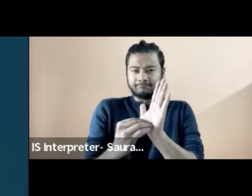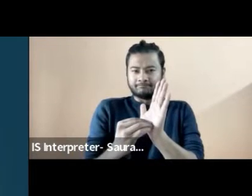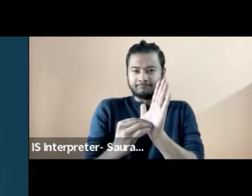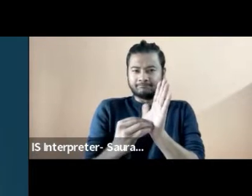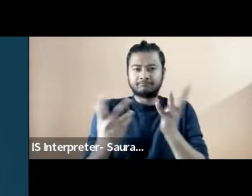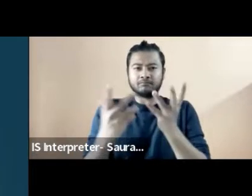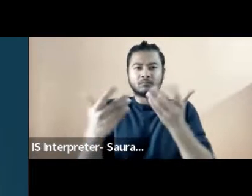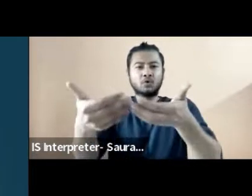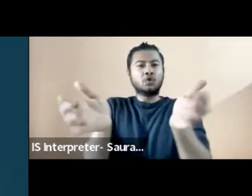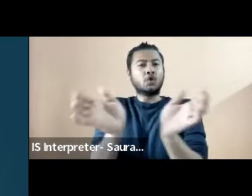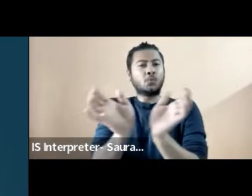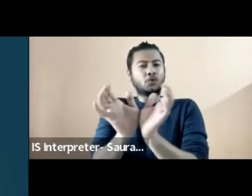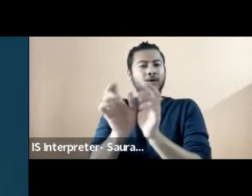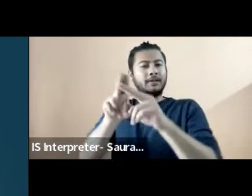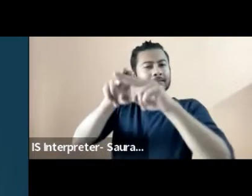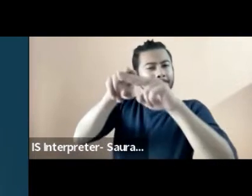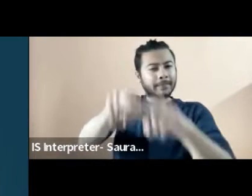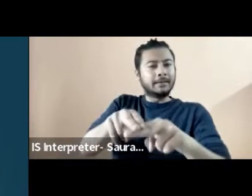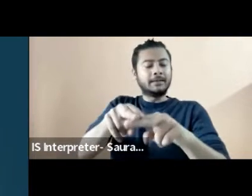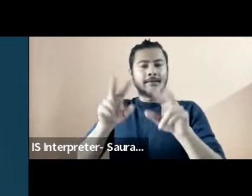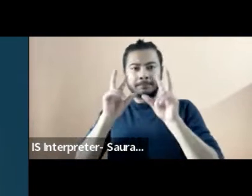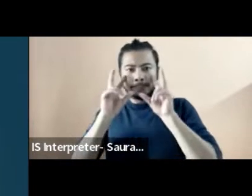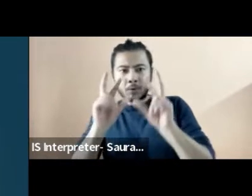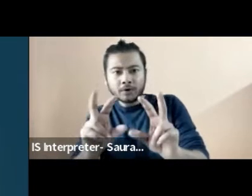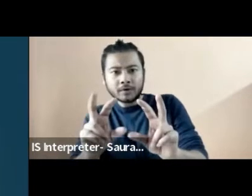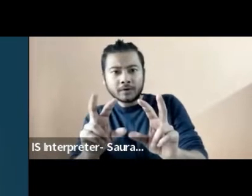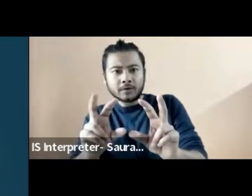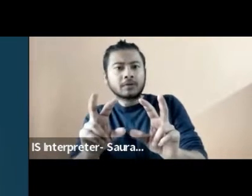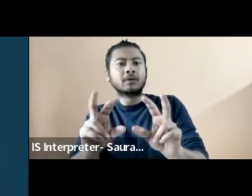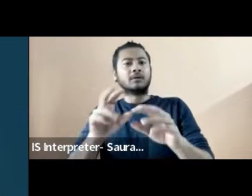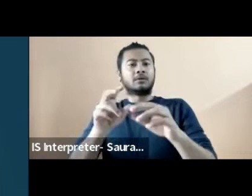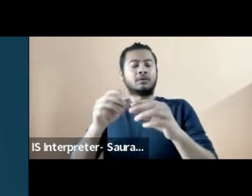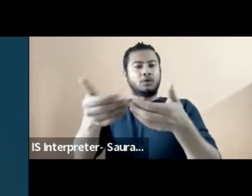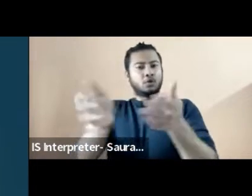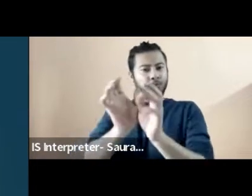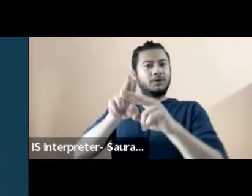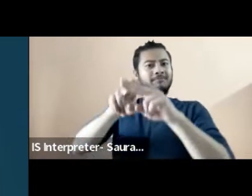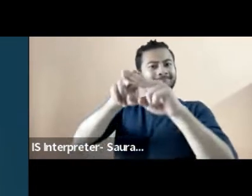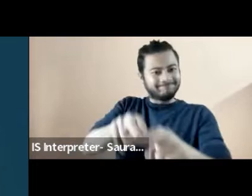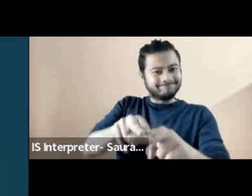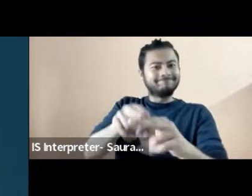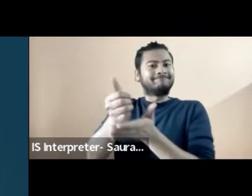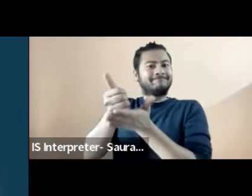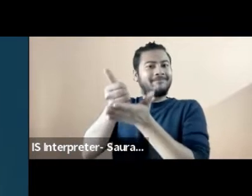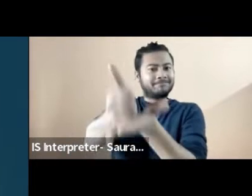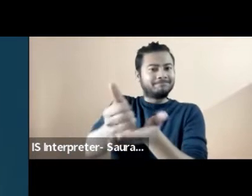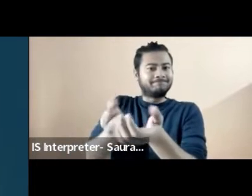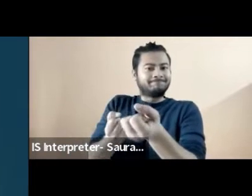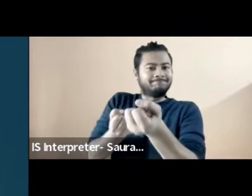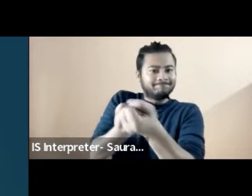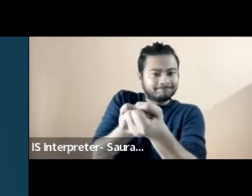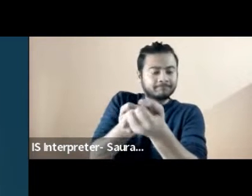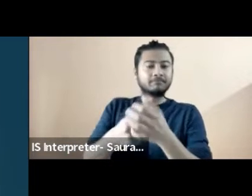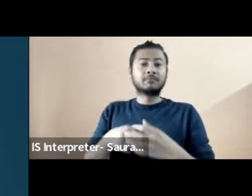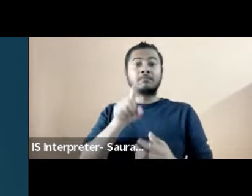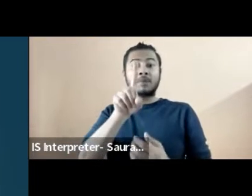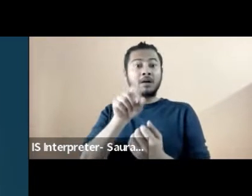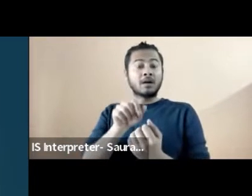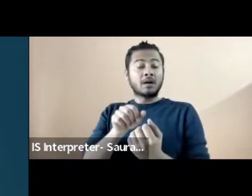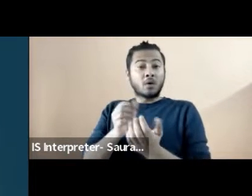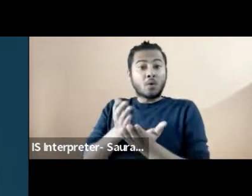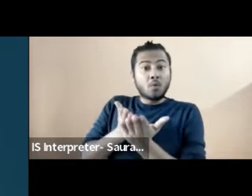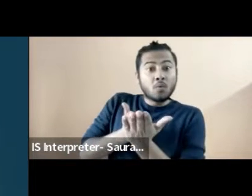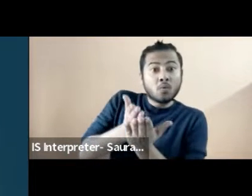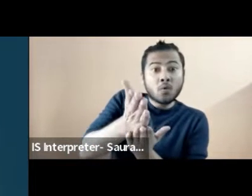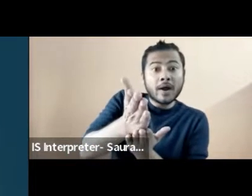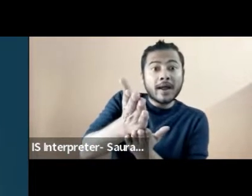and planning mechanisms under NRHM. And the approach that we took was of co-production, and that is we wanted to involve and